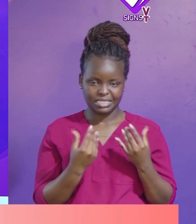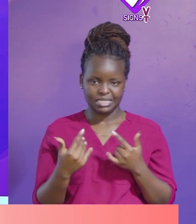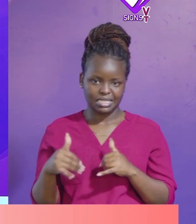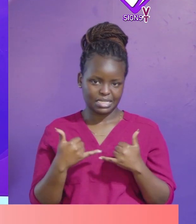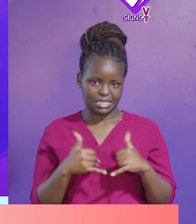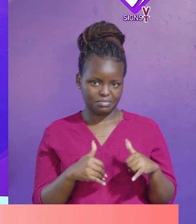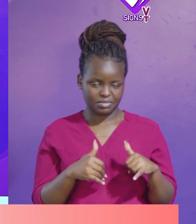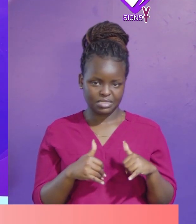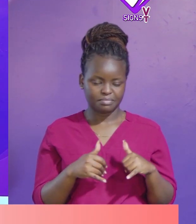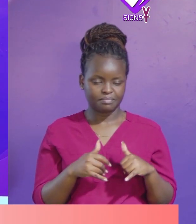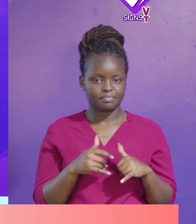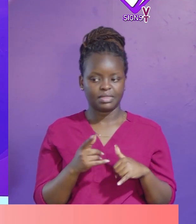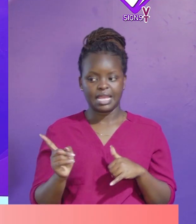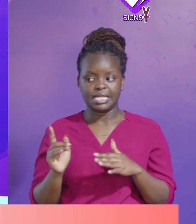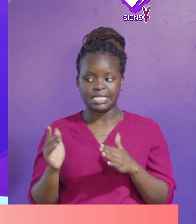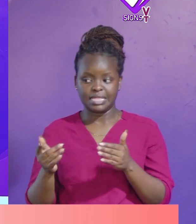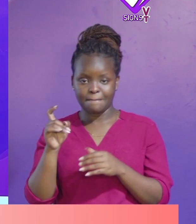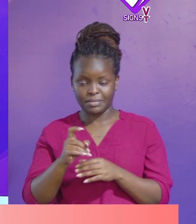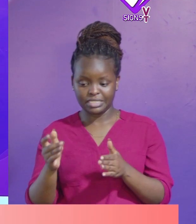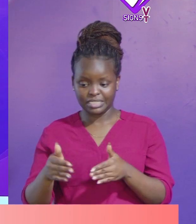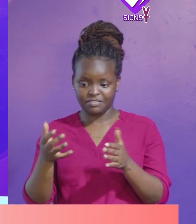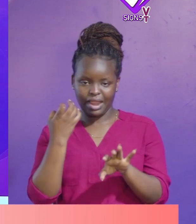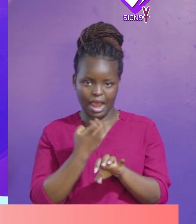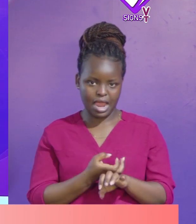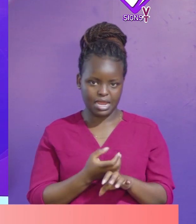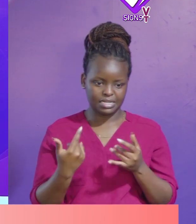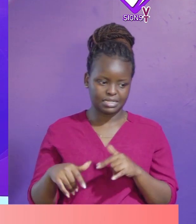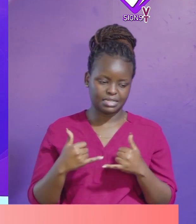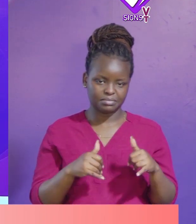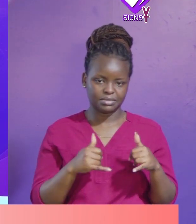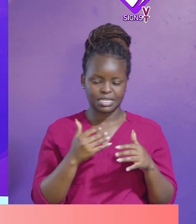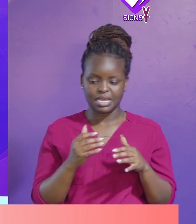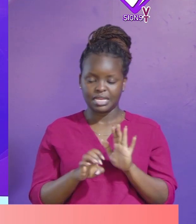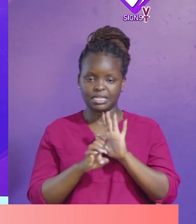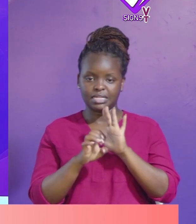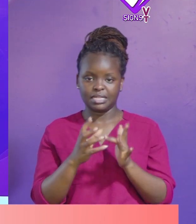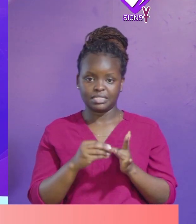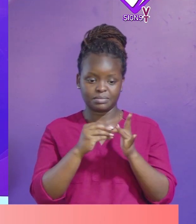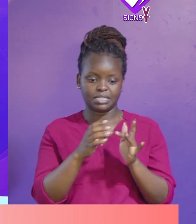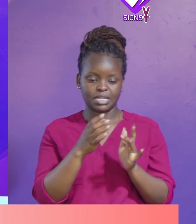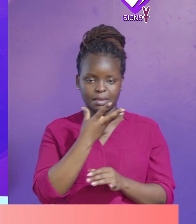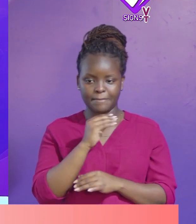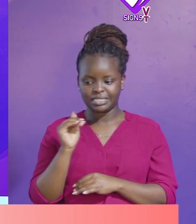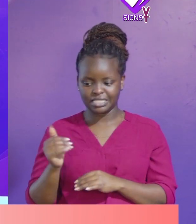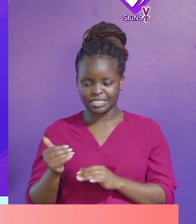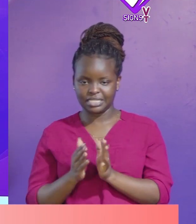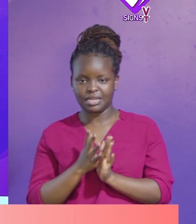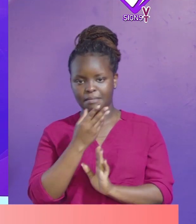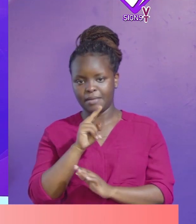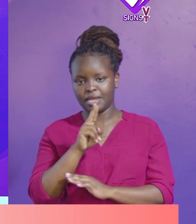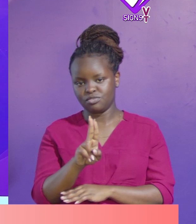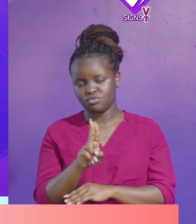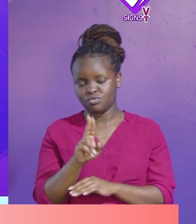think they need to be given hard fixtures, especially against Manchester City and Manchester United, to make sure that